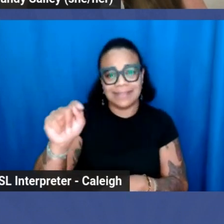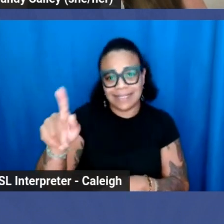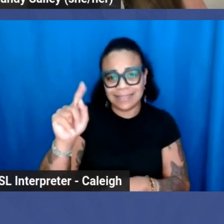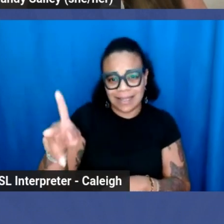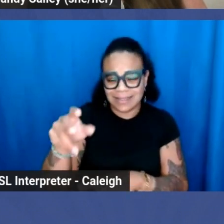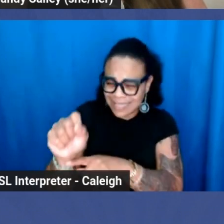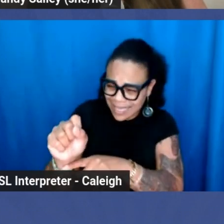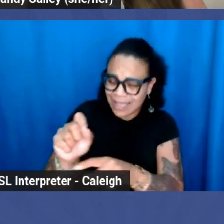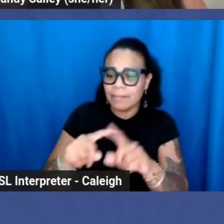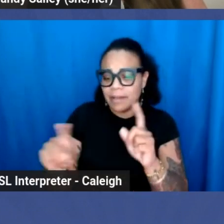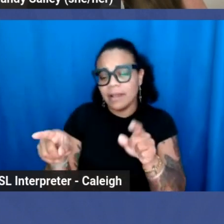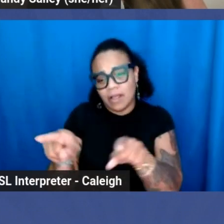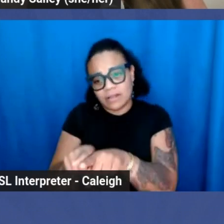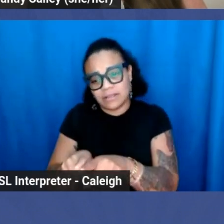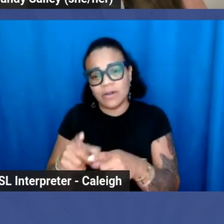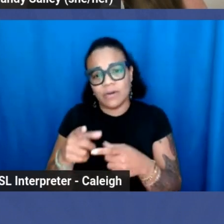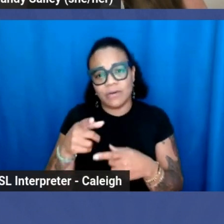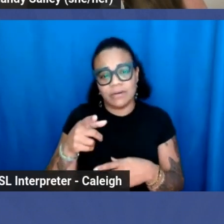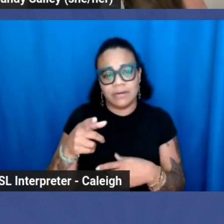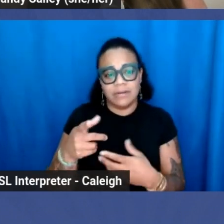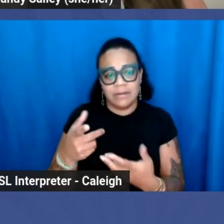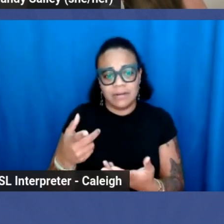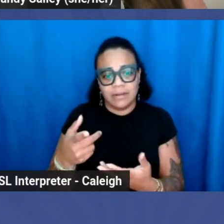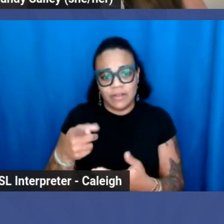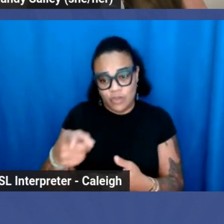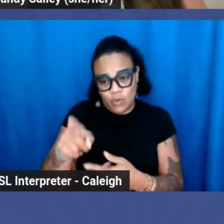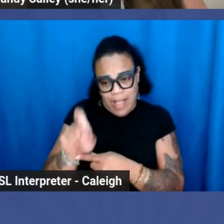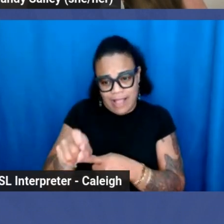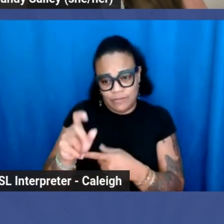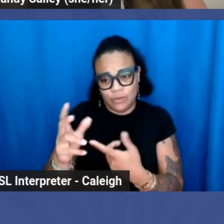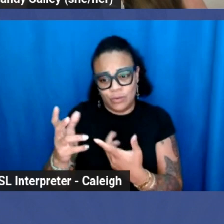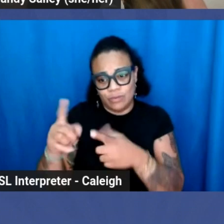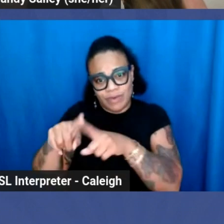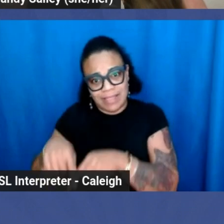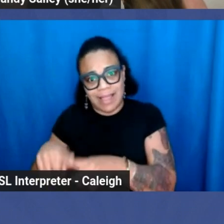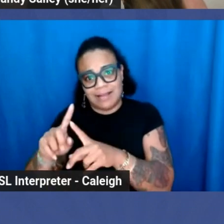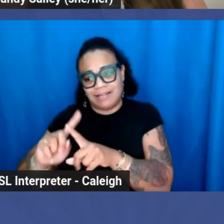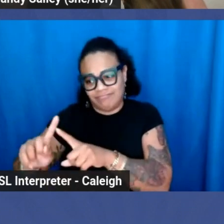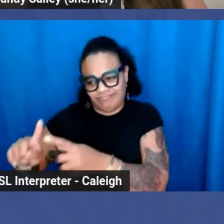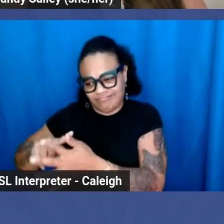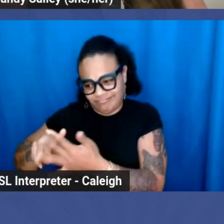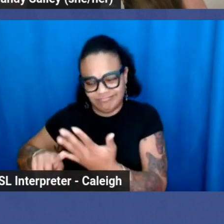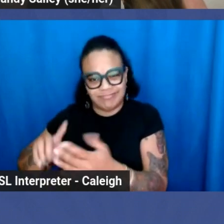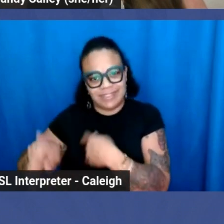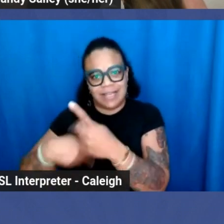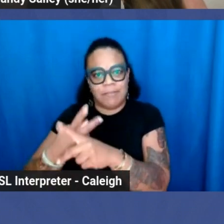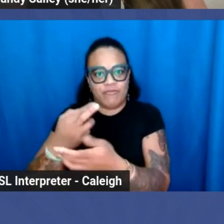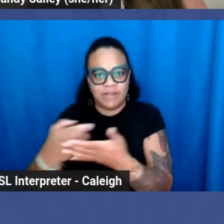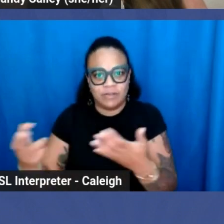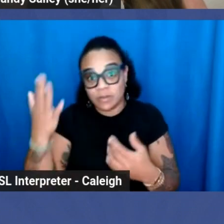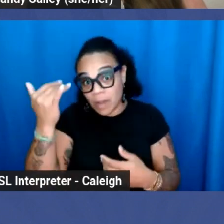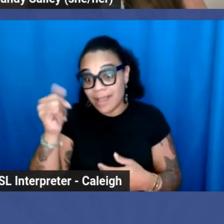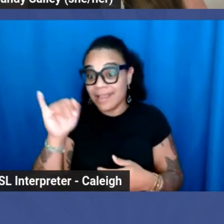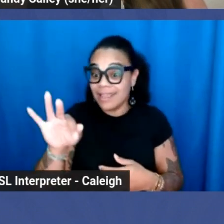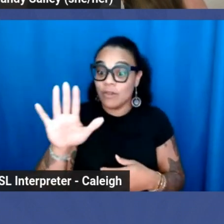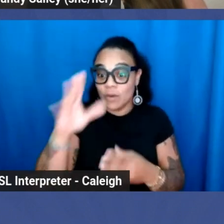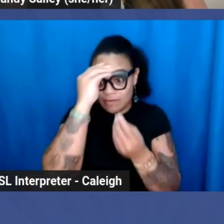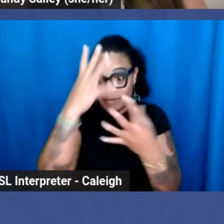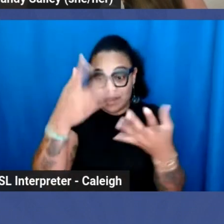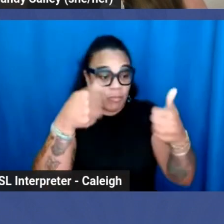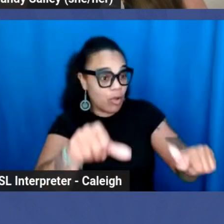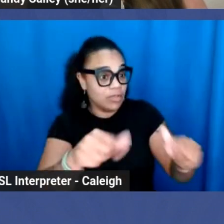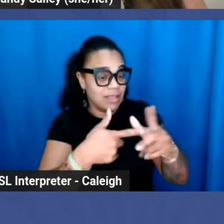you to rely on these type of resources, no? Because if this goes out of control, I think if you